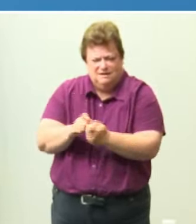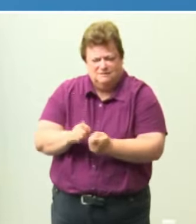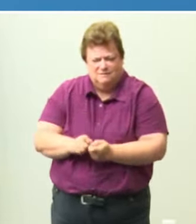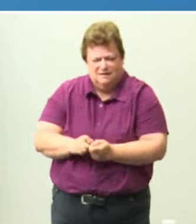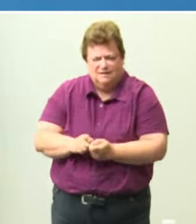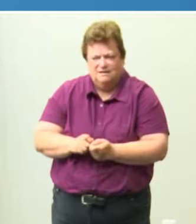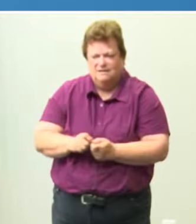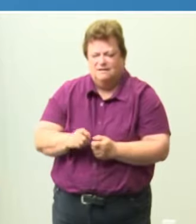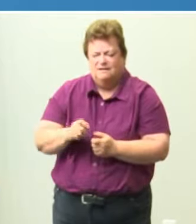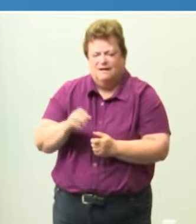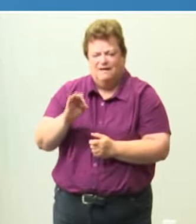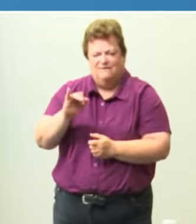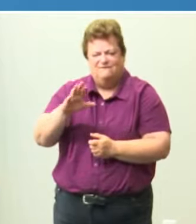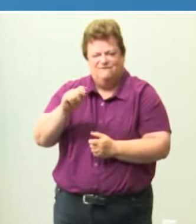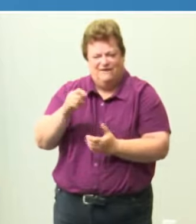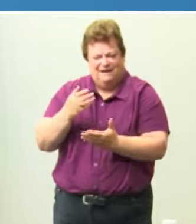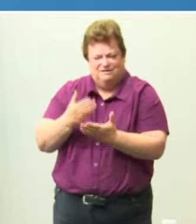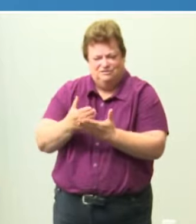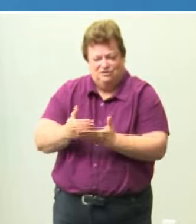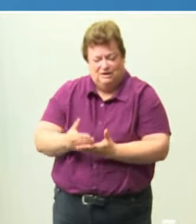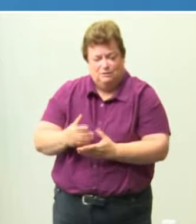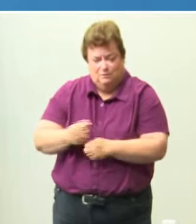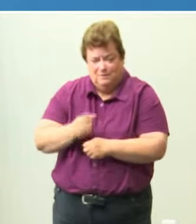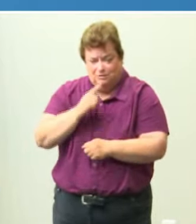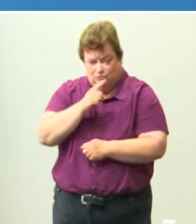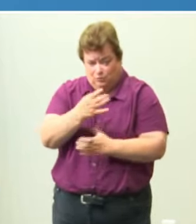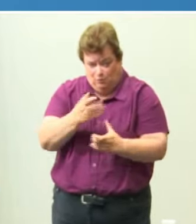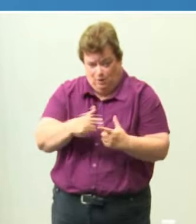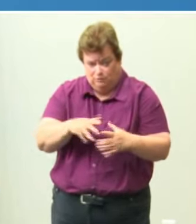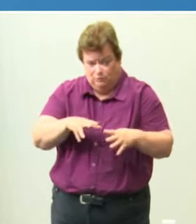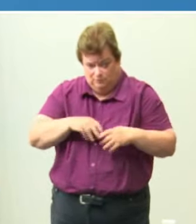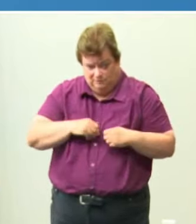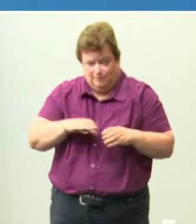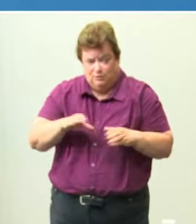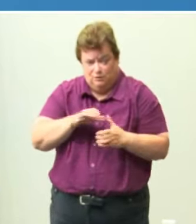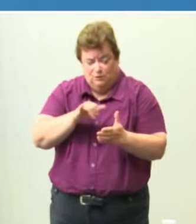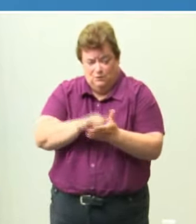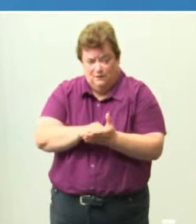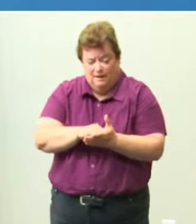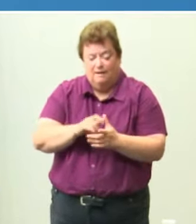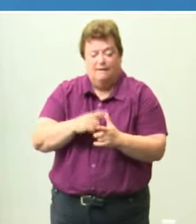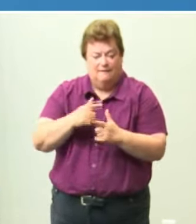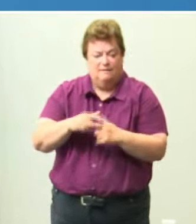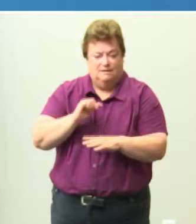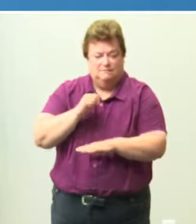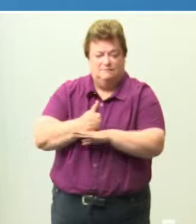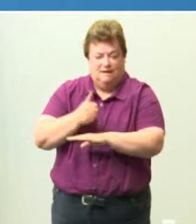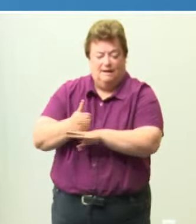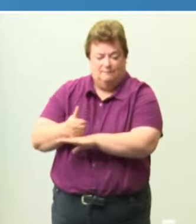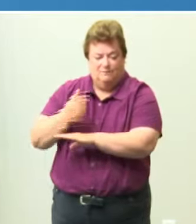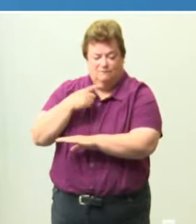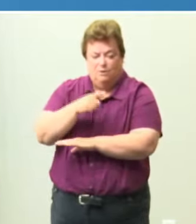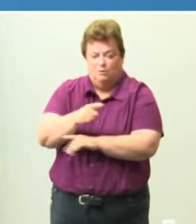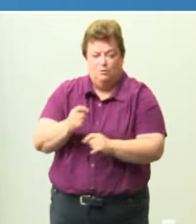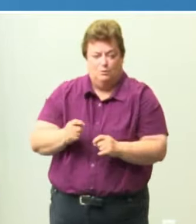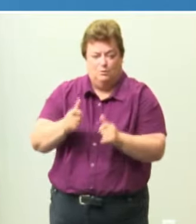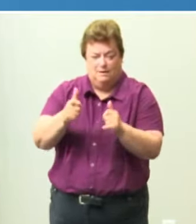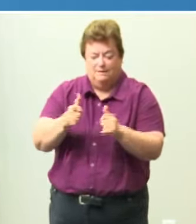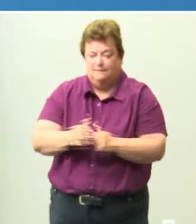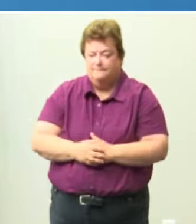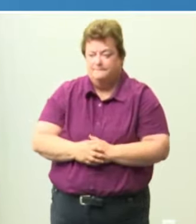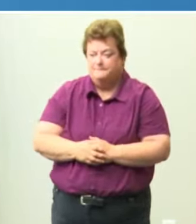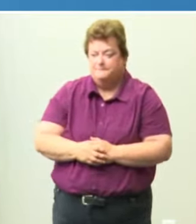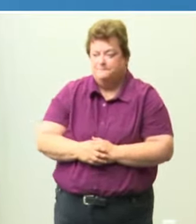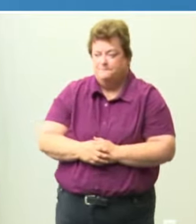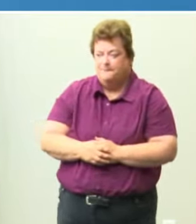EUA FDA fact sheet to make sure you want to do it, and they can get it set up for you fairly quickly.